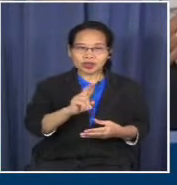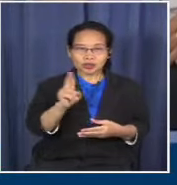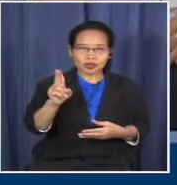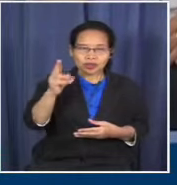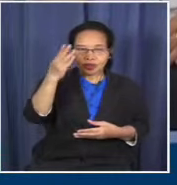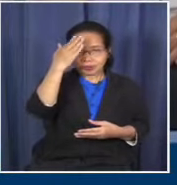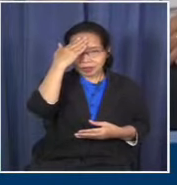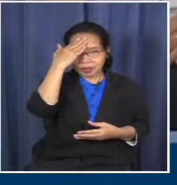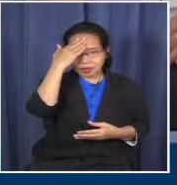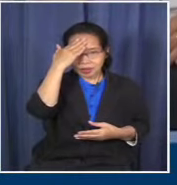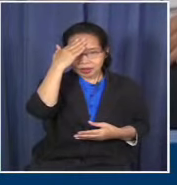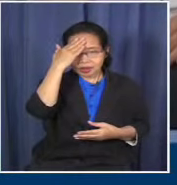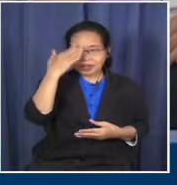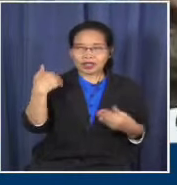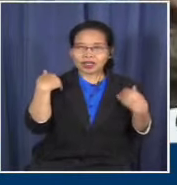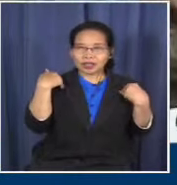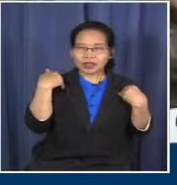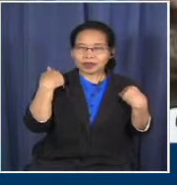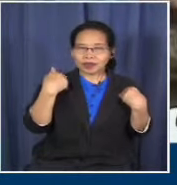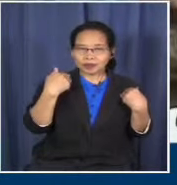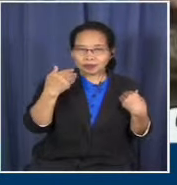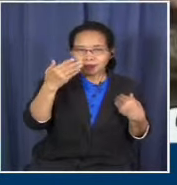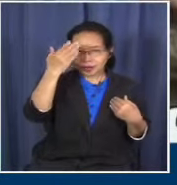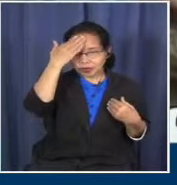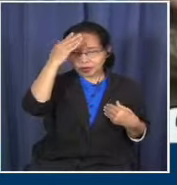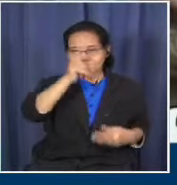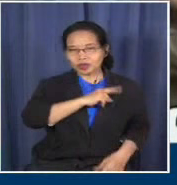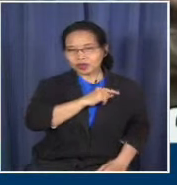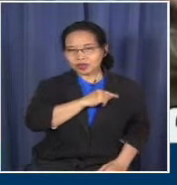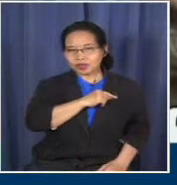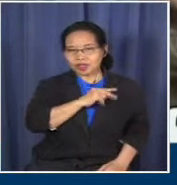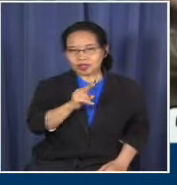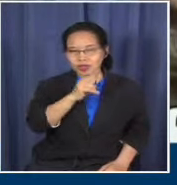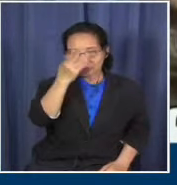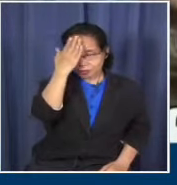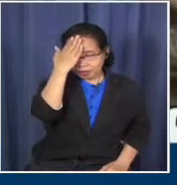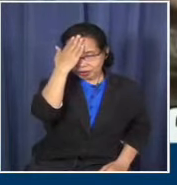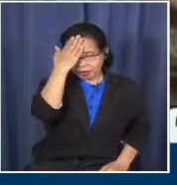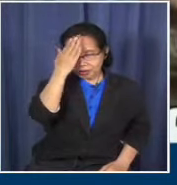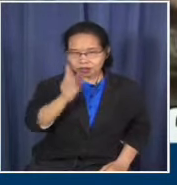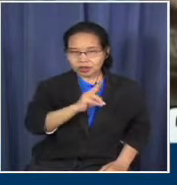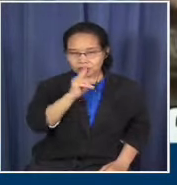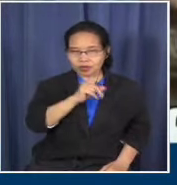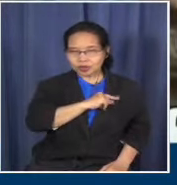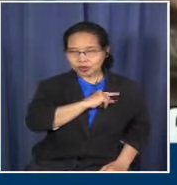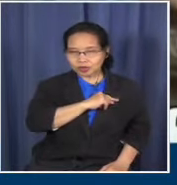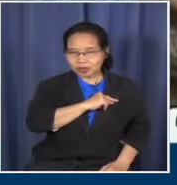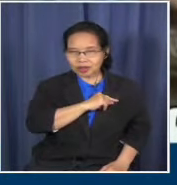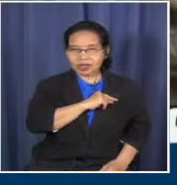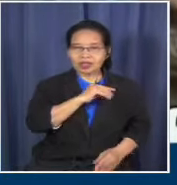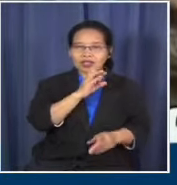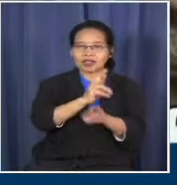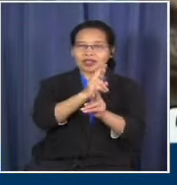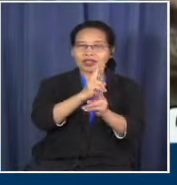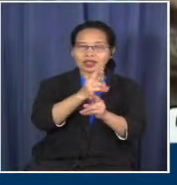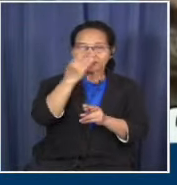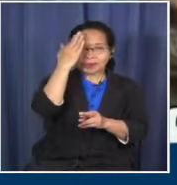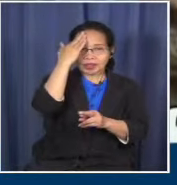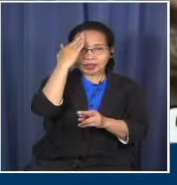yourself. I believe that those who use their brains, those who have conscience,